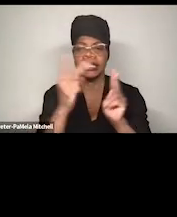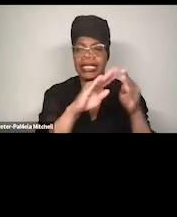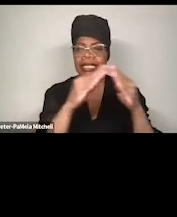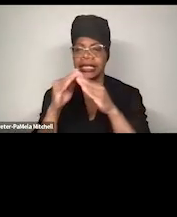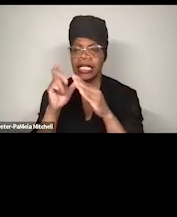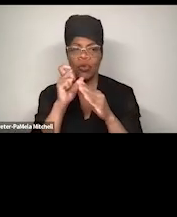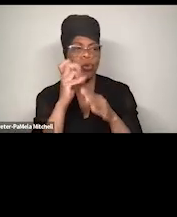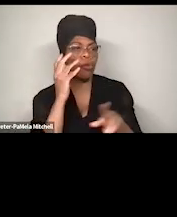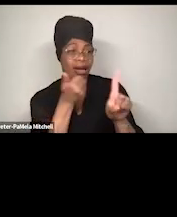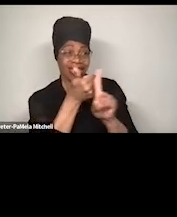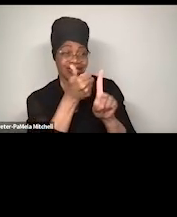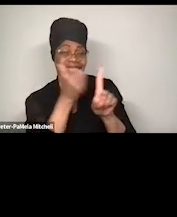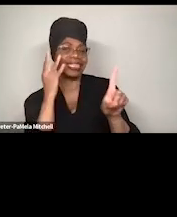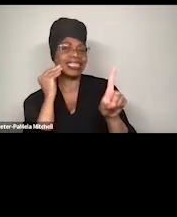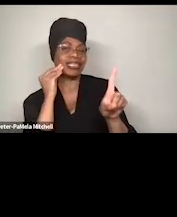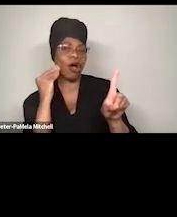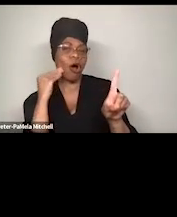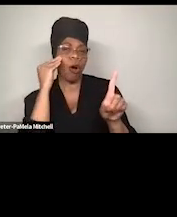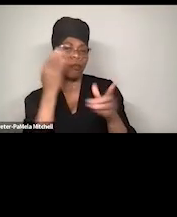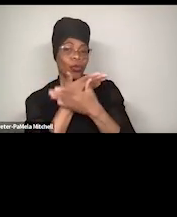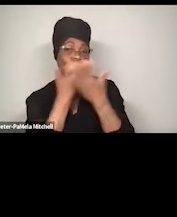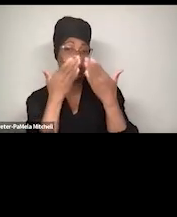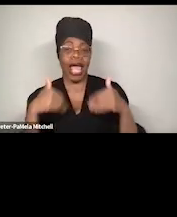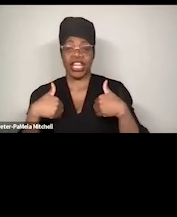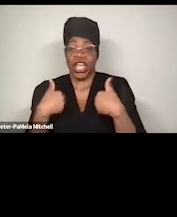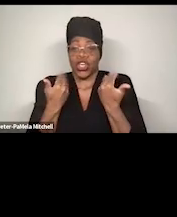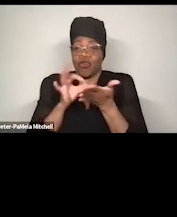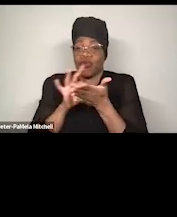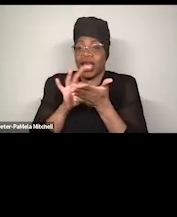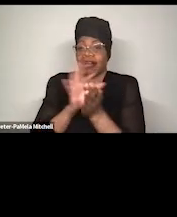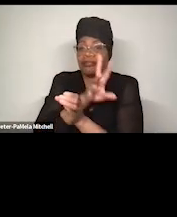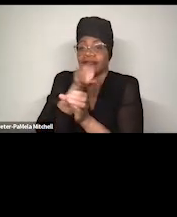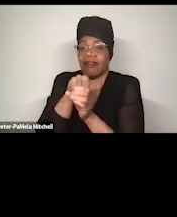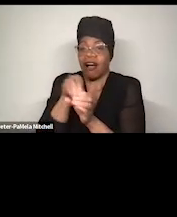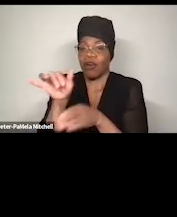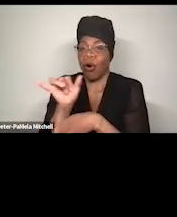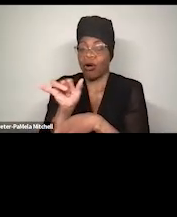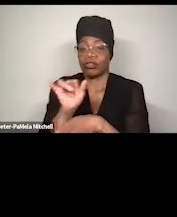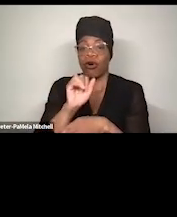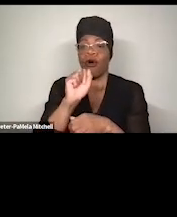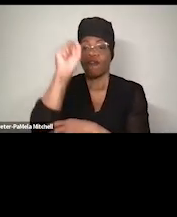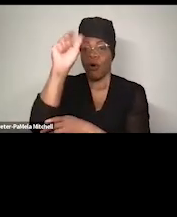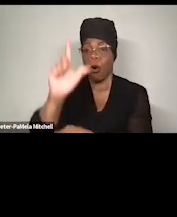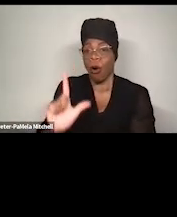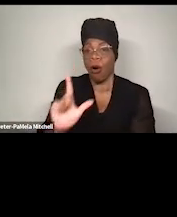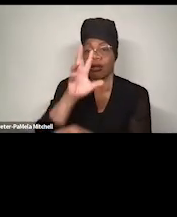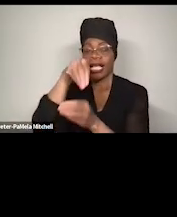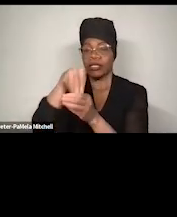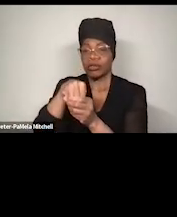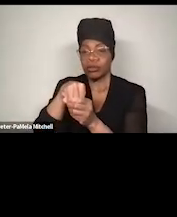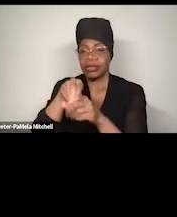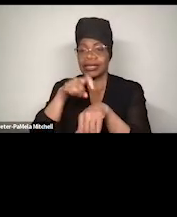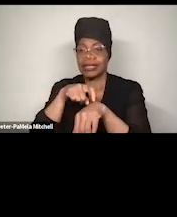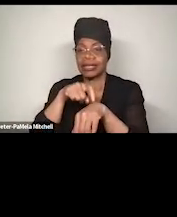And youth counts are part of that effort. Now, for all of these, including the point in time count,